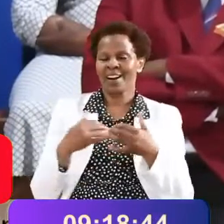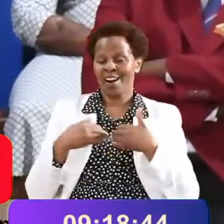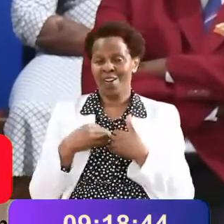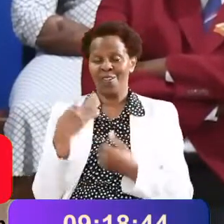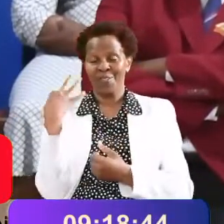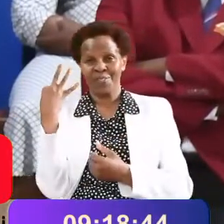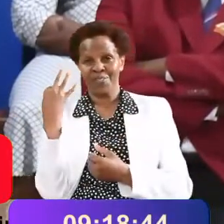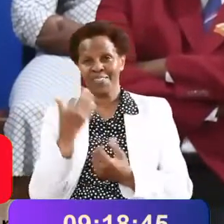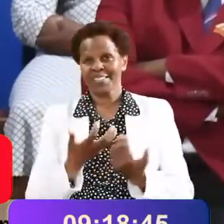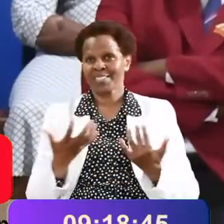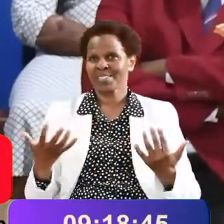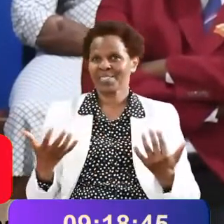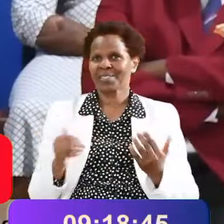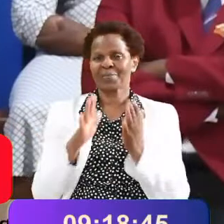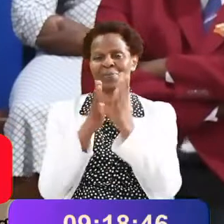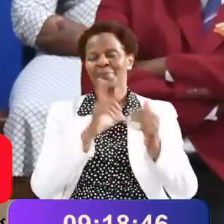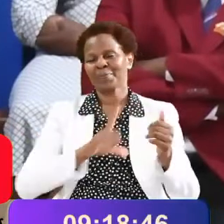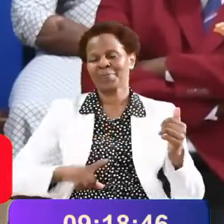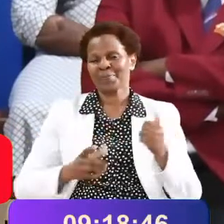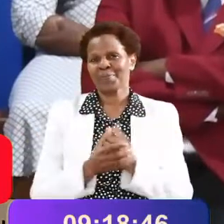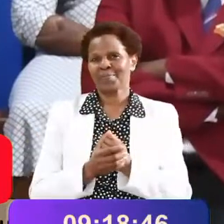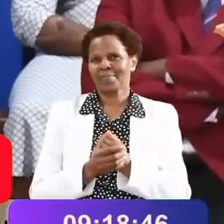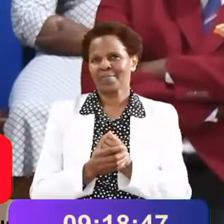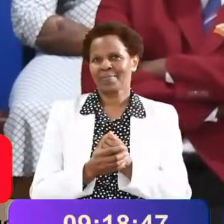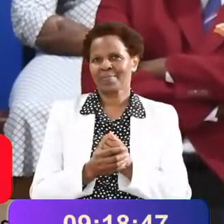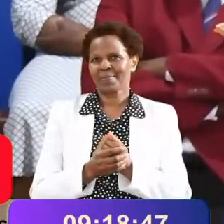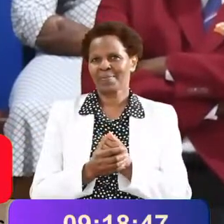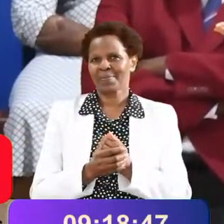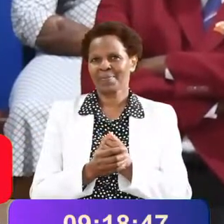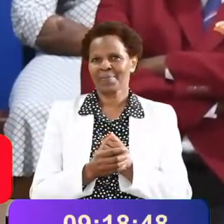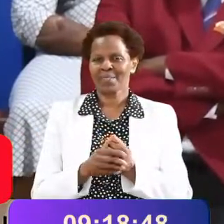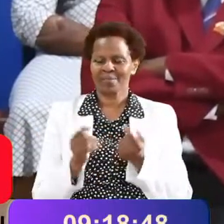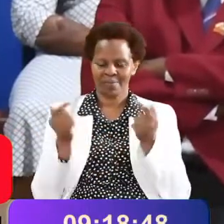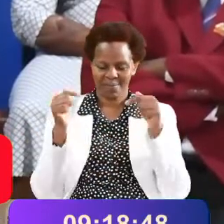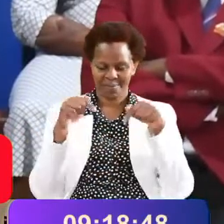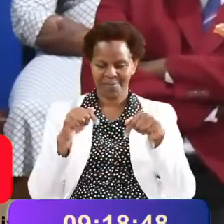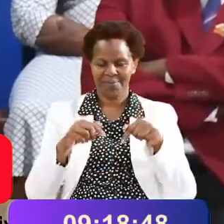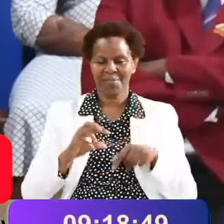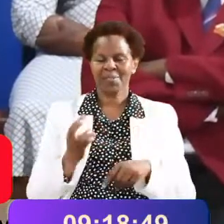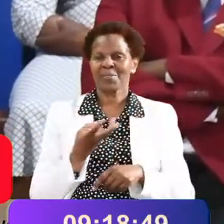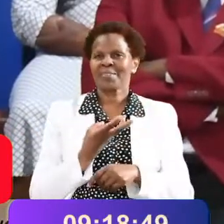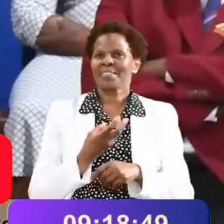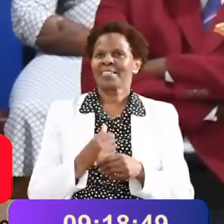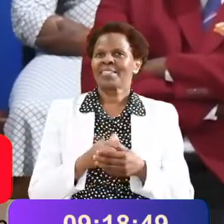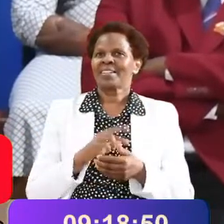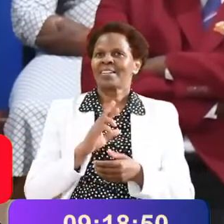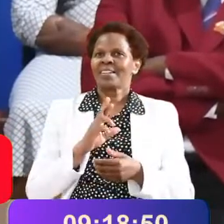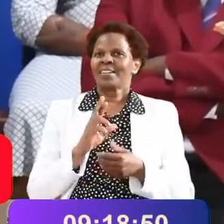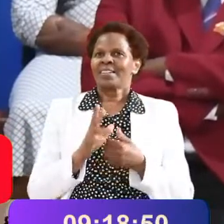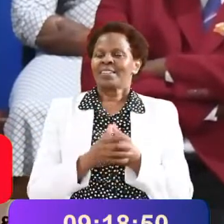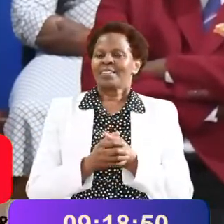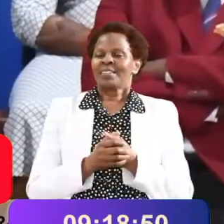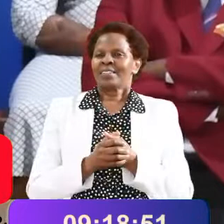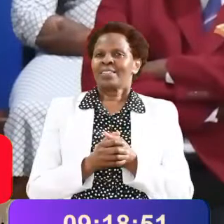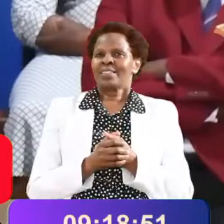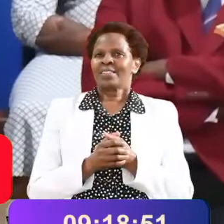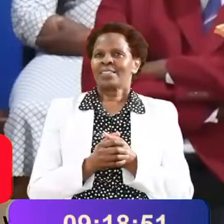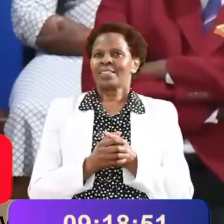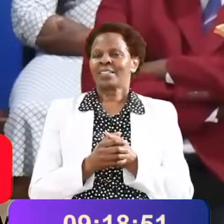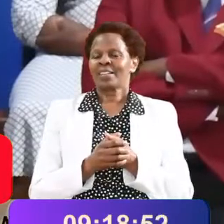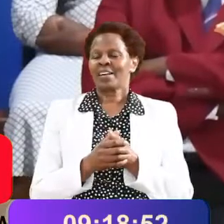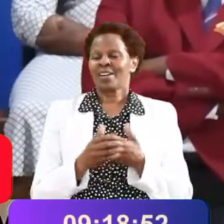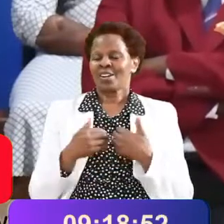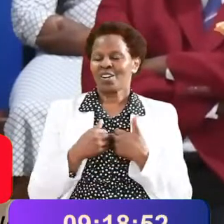greetings. Praise the Lord. Today, we are observing the PCMF